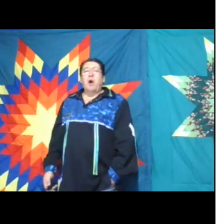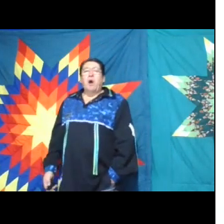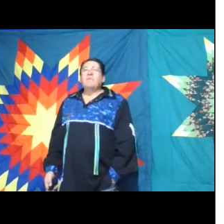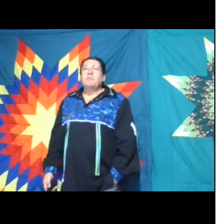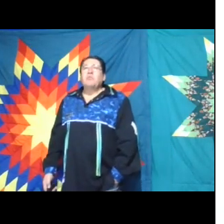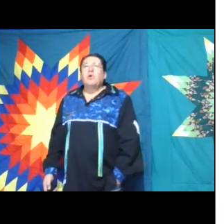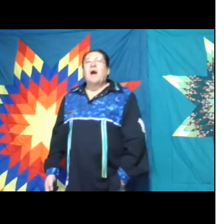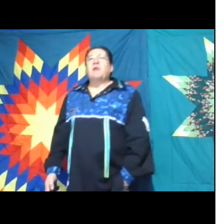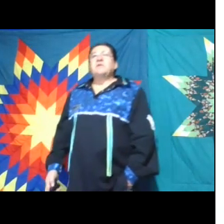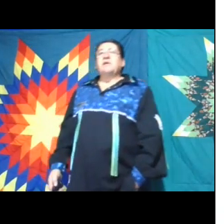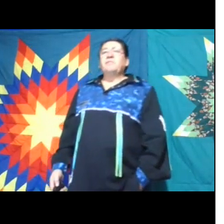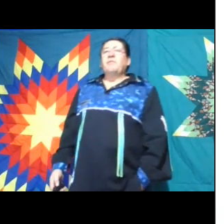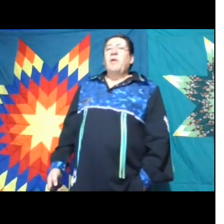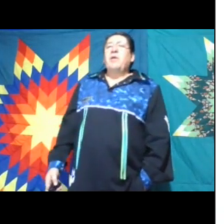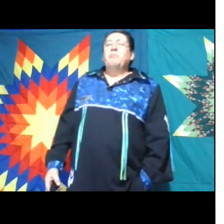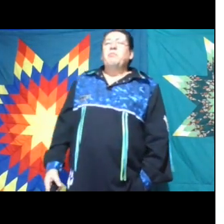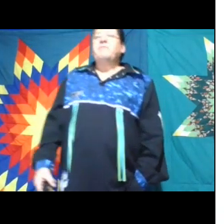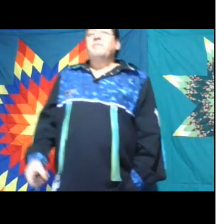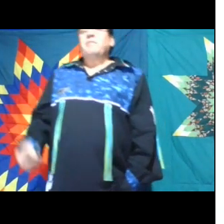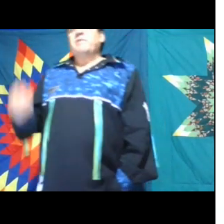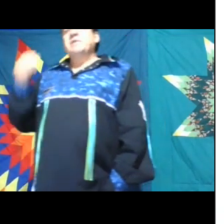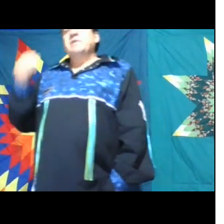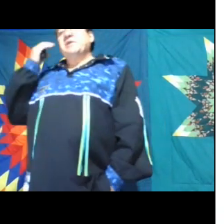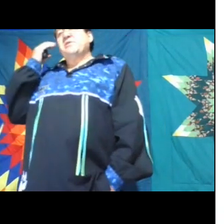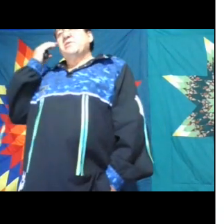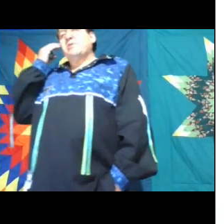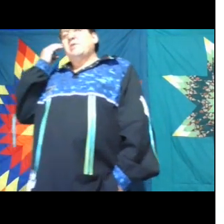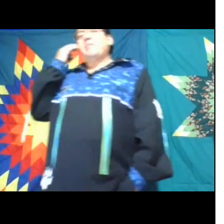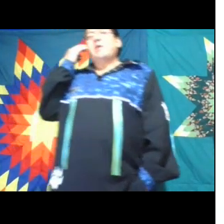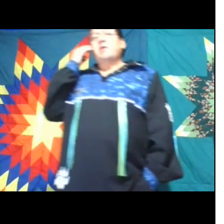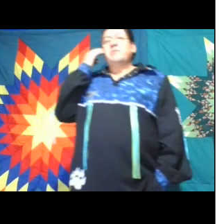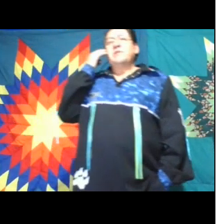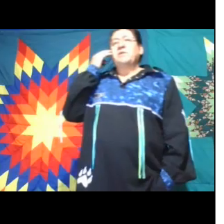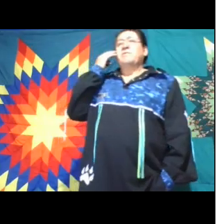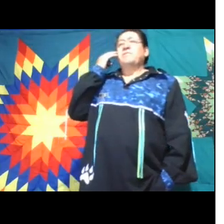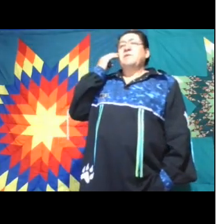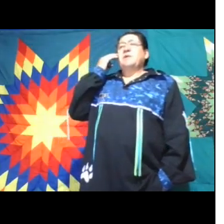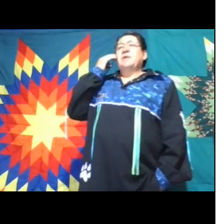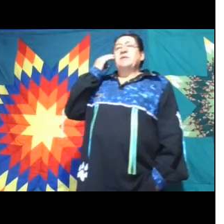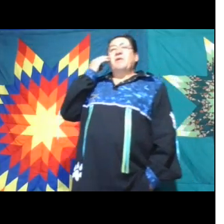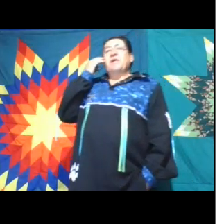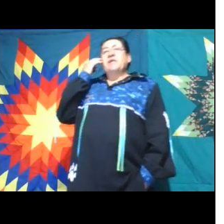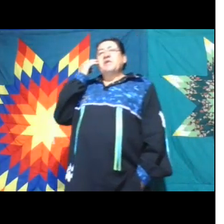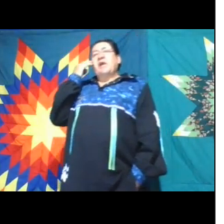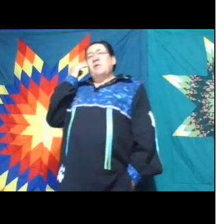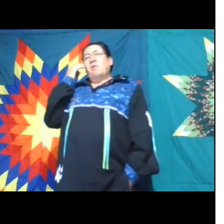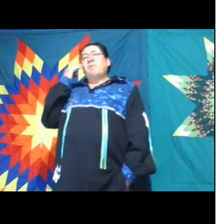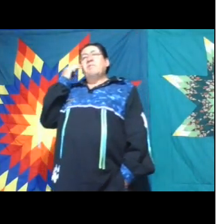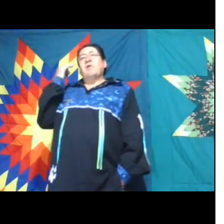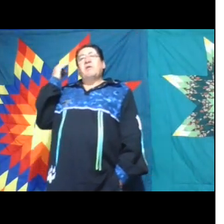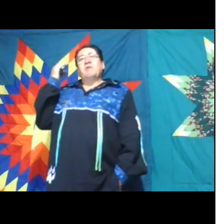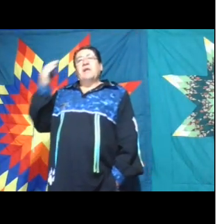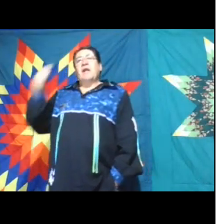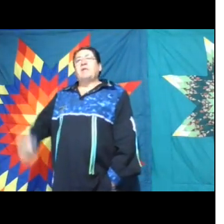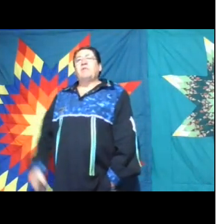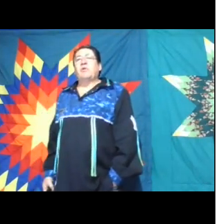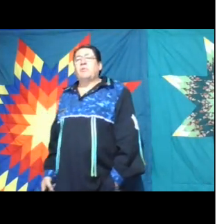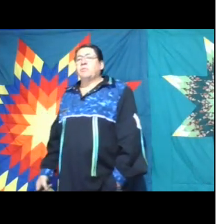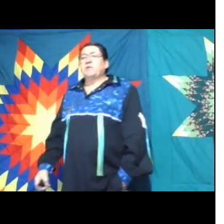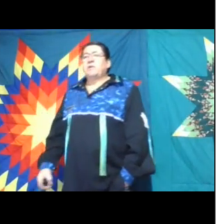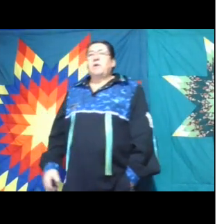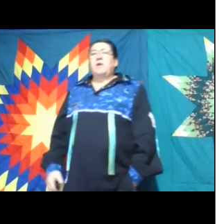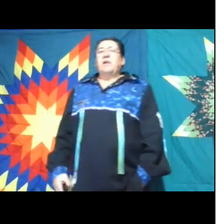Now, poverty, poor housing. Many First Nation children living on reserve start each day in overcrowded,